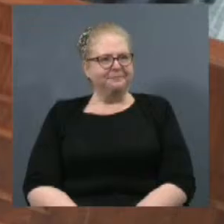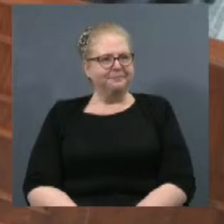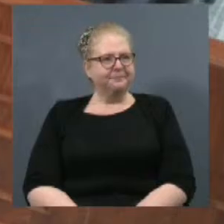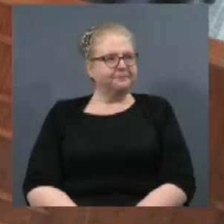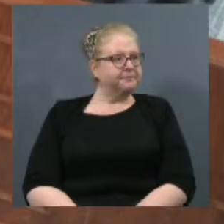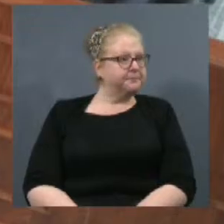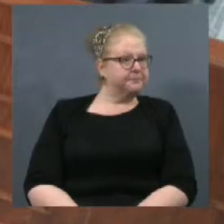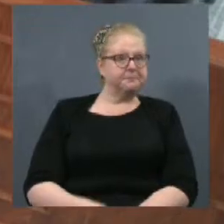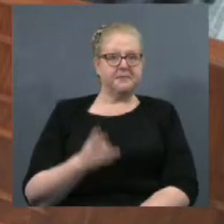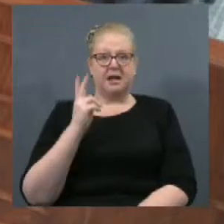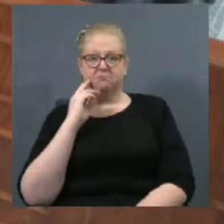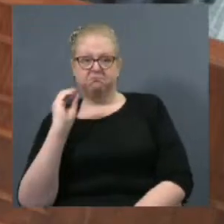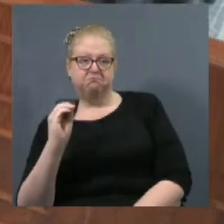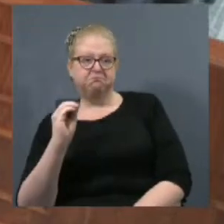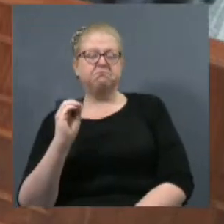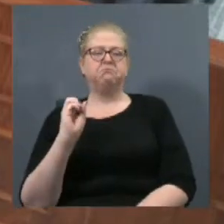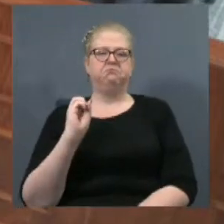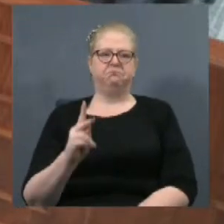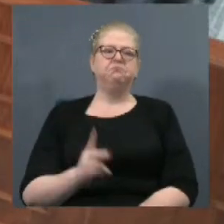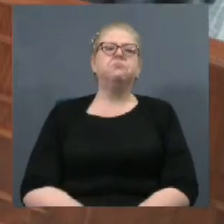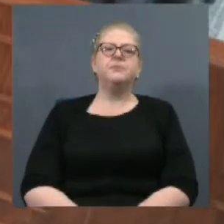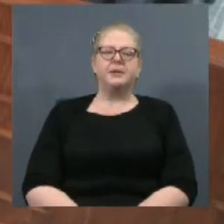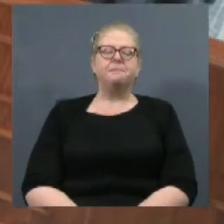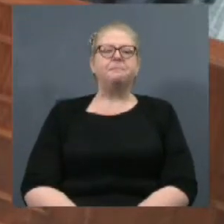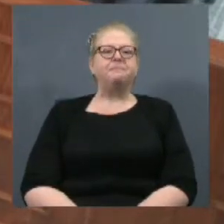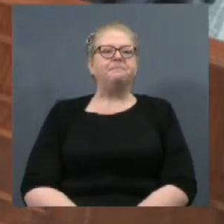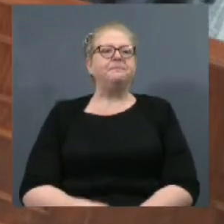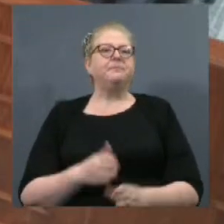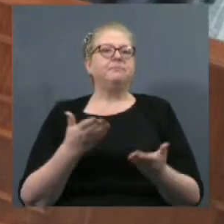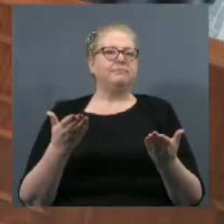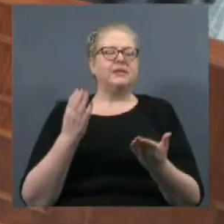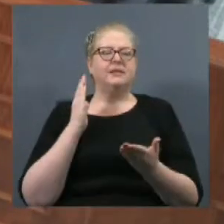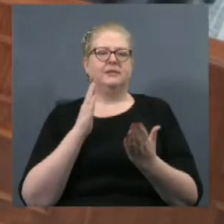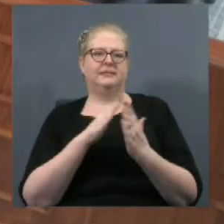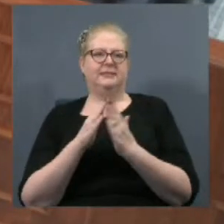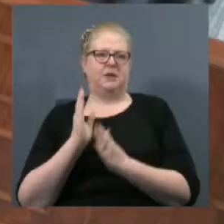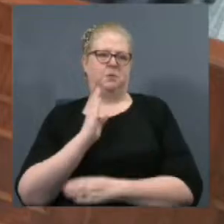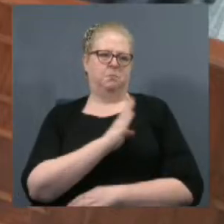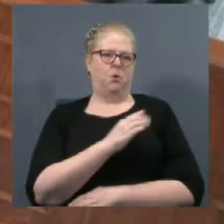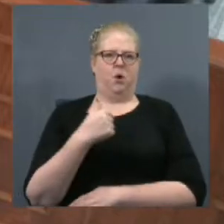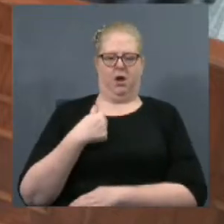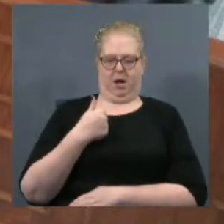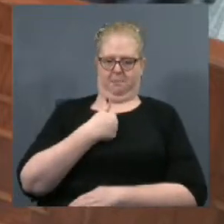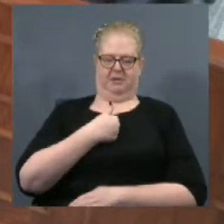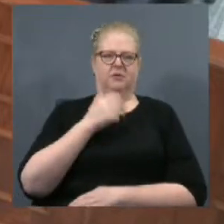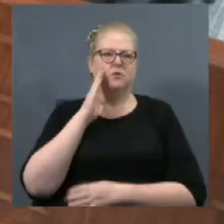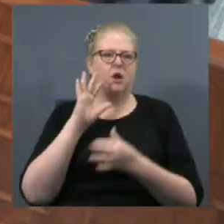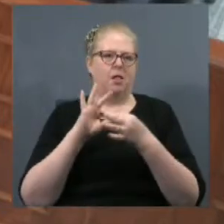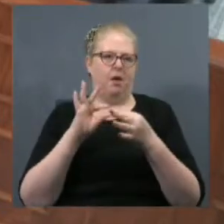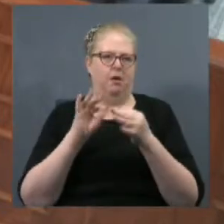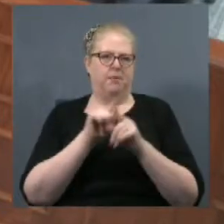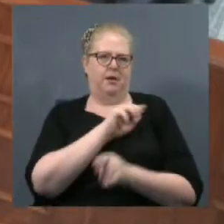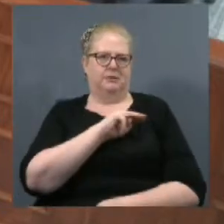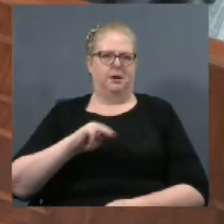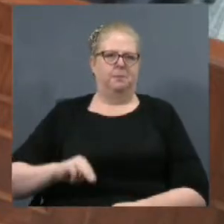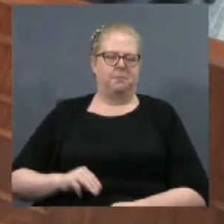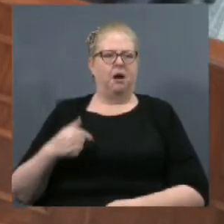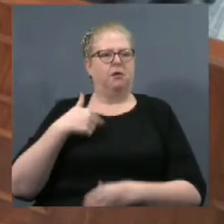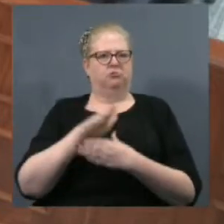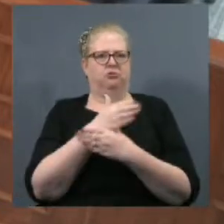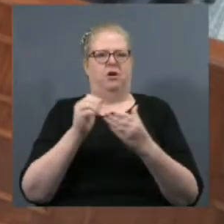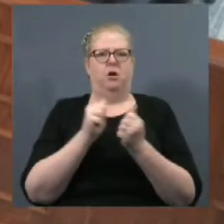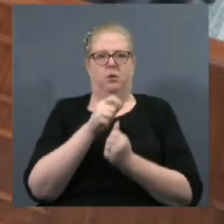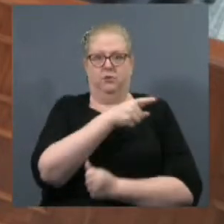Seeing questions, members of the city, members of the city board, I'll just make a couple comments as I shared with you all in the executive